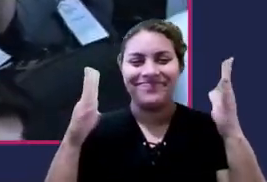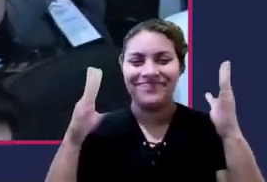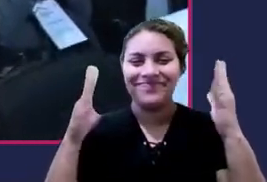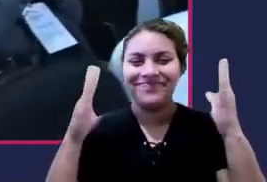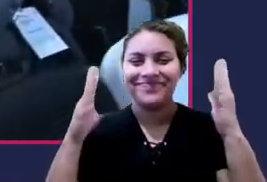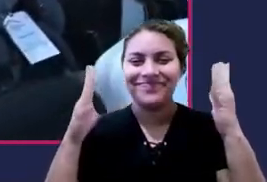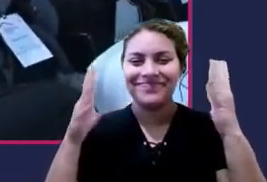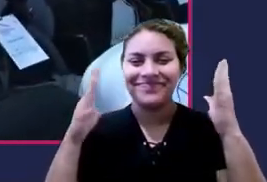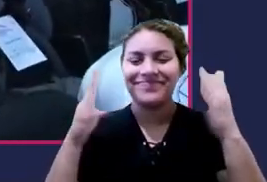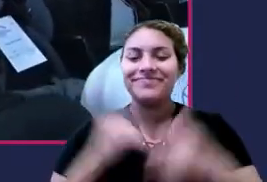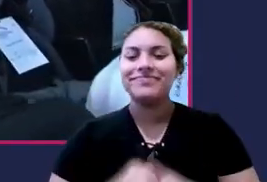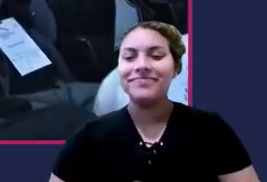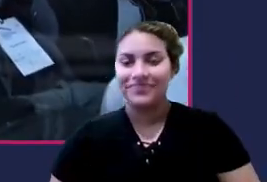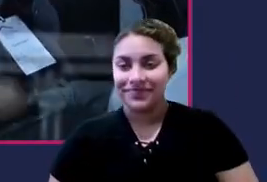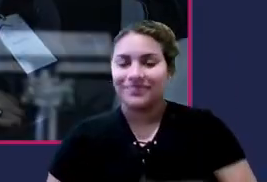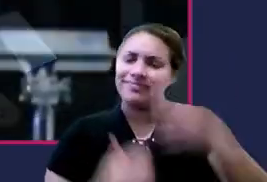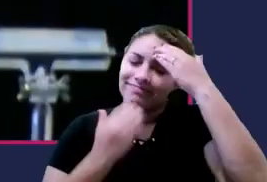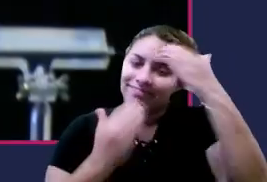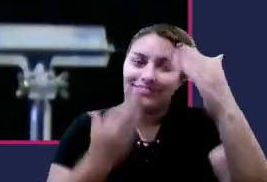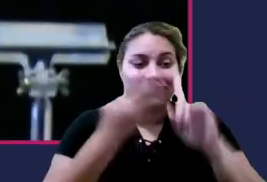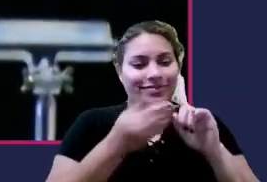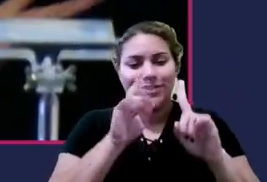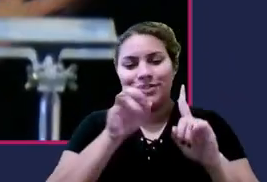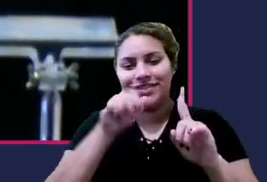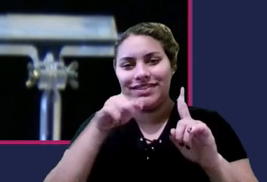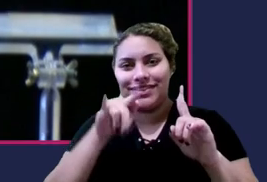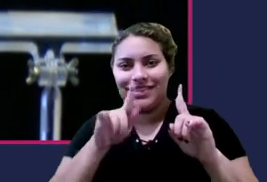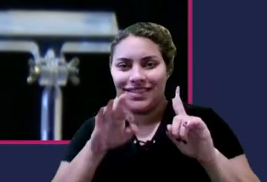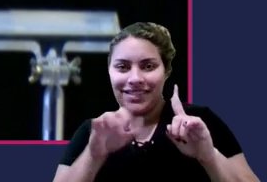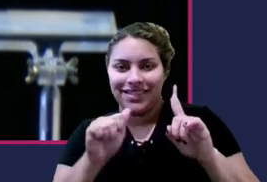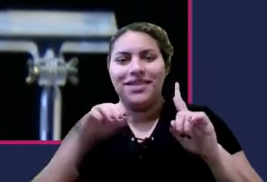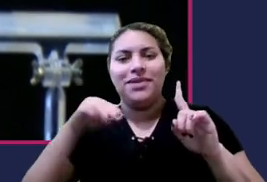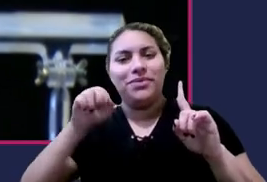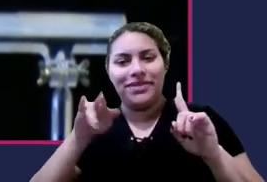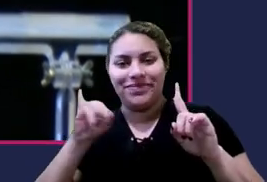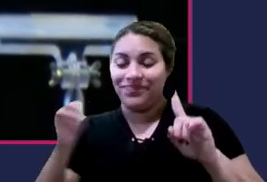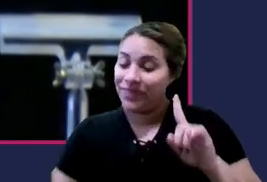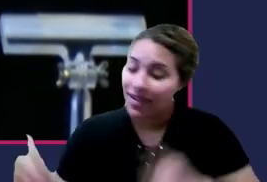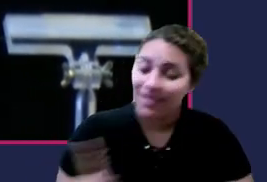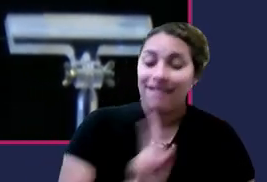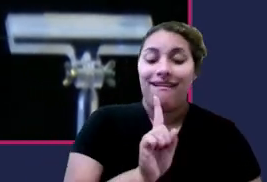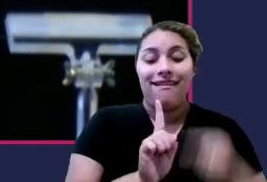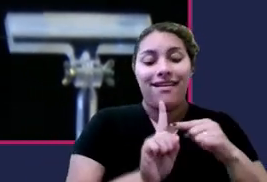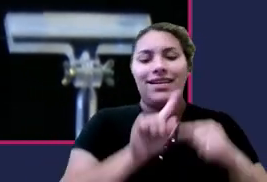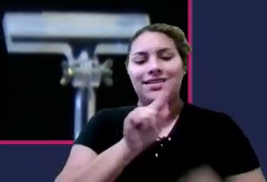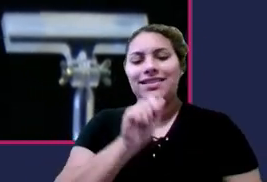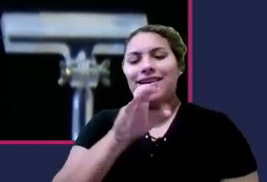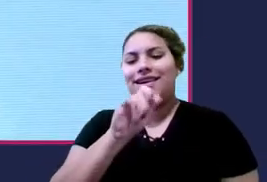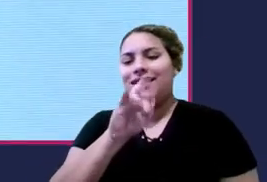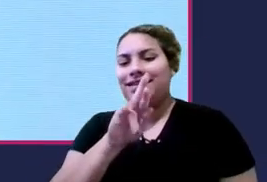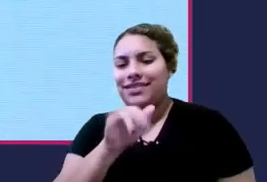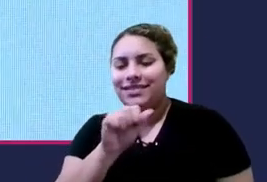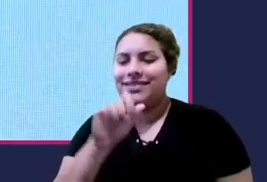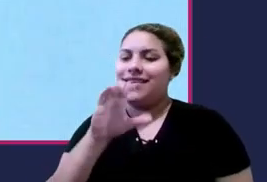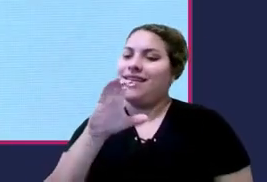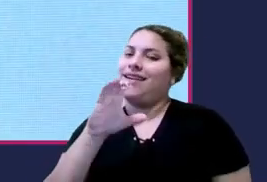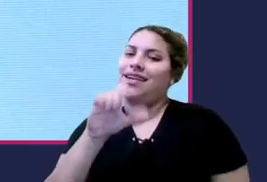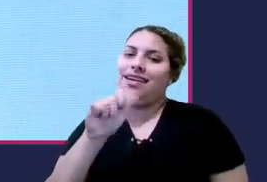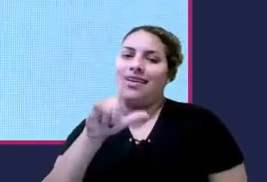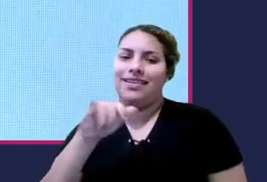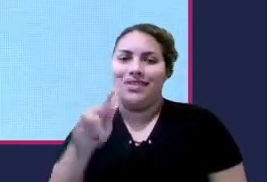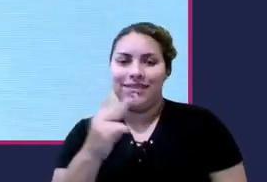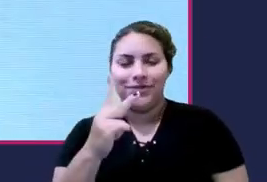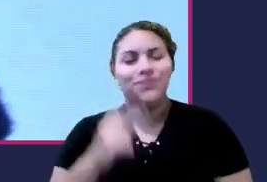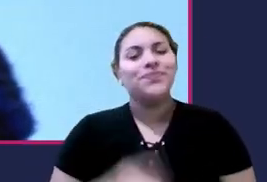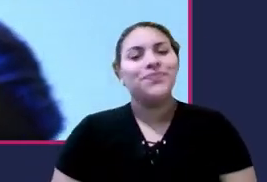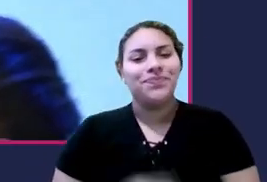Muitíssimo obrigada, senhora Rosângela Moro. Senhor Zacarias Calil, a palavra é sua. Zacarias Calil, you have the floor. Is